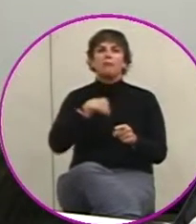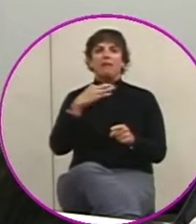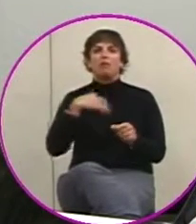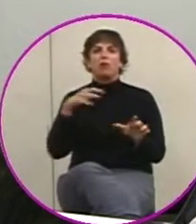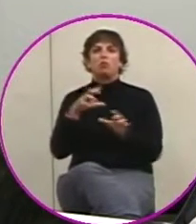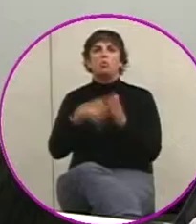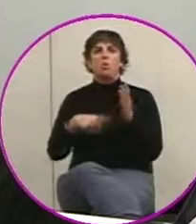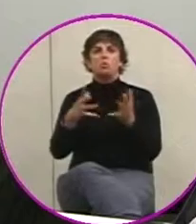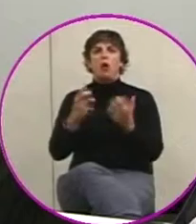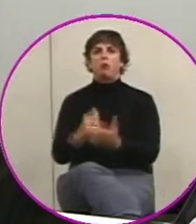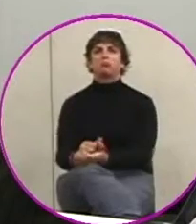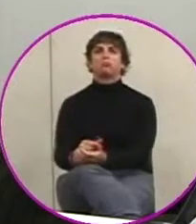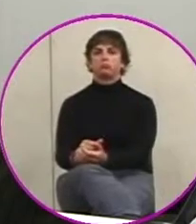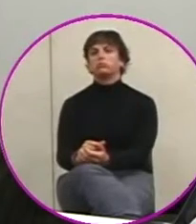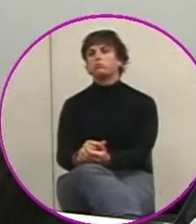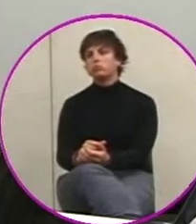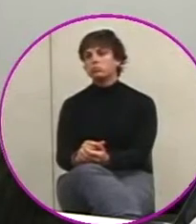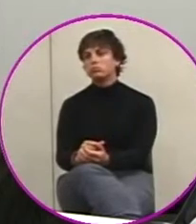you want.